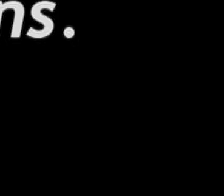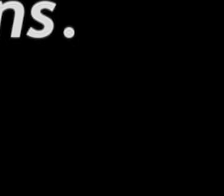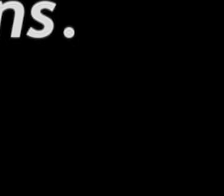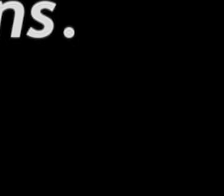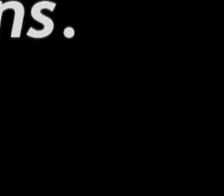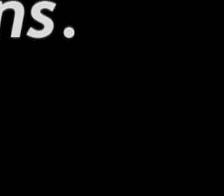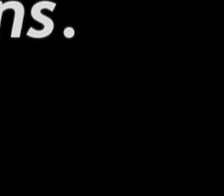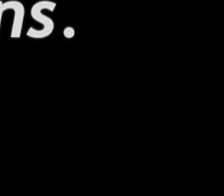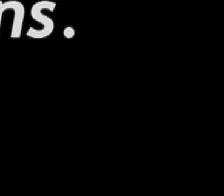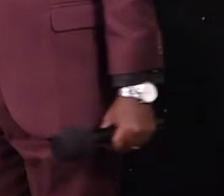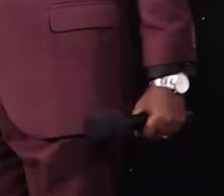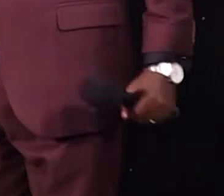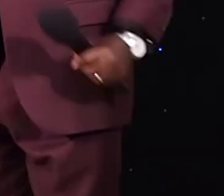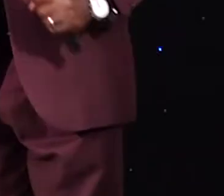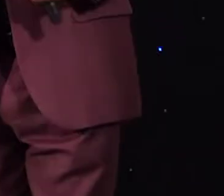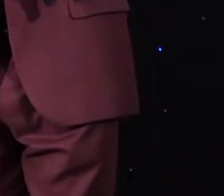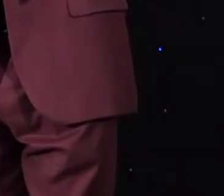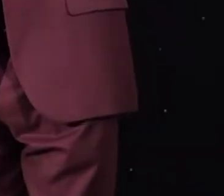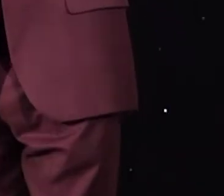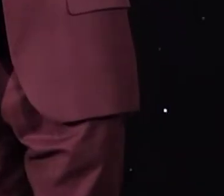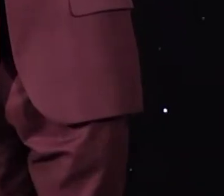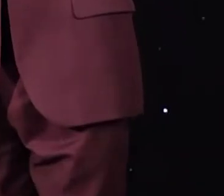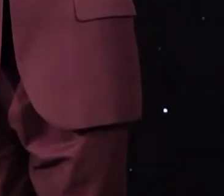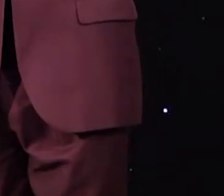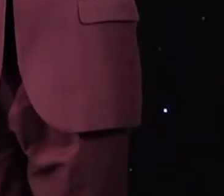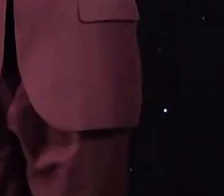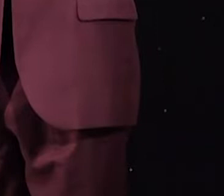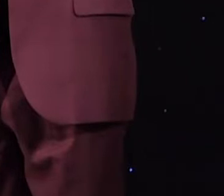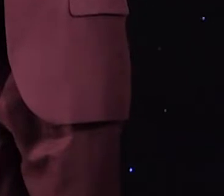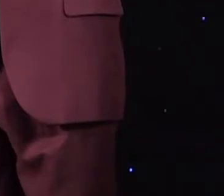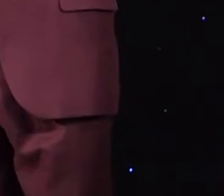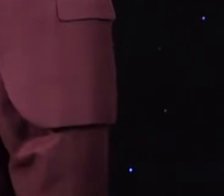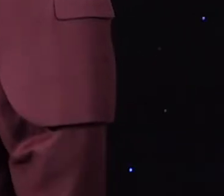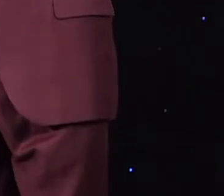forbearance in saving the humankind.